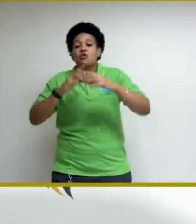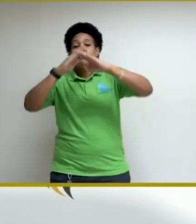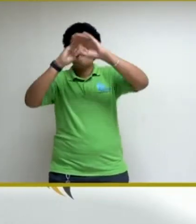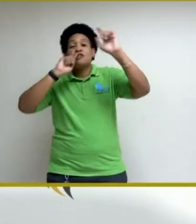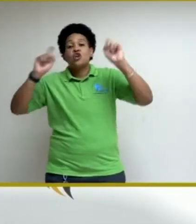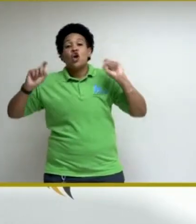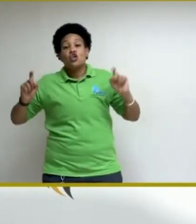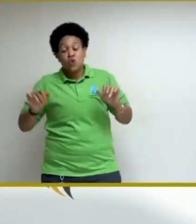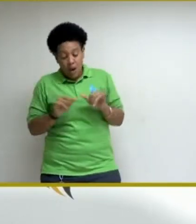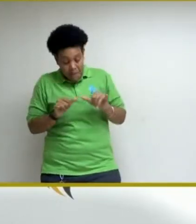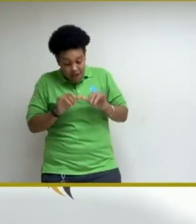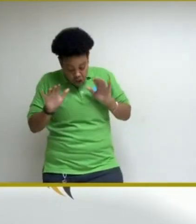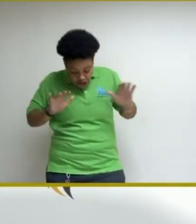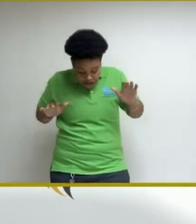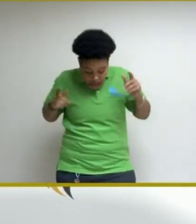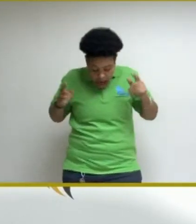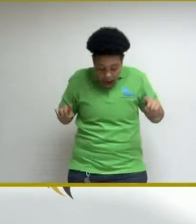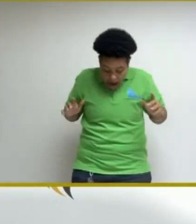and control measures